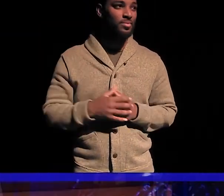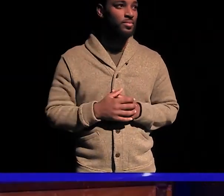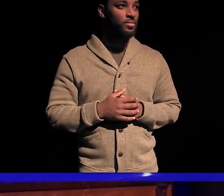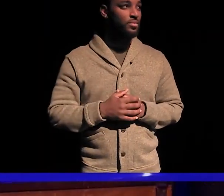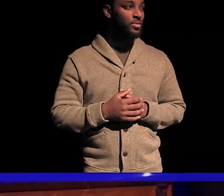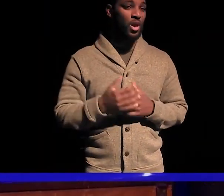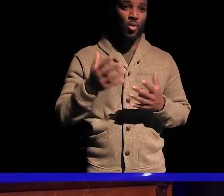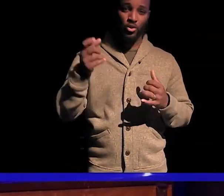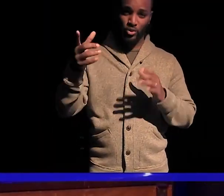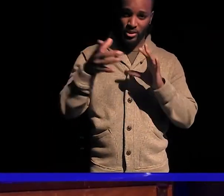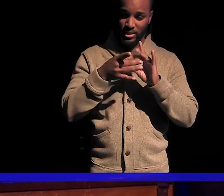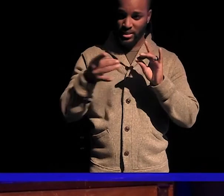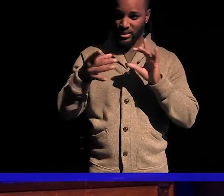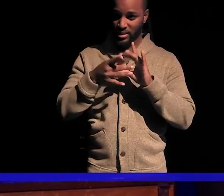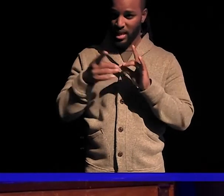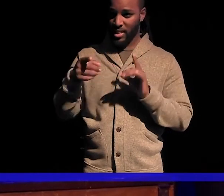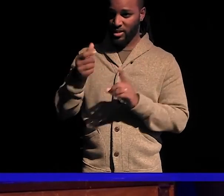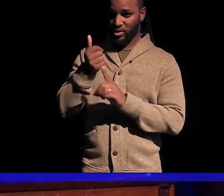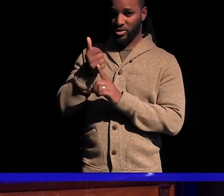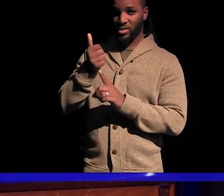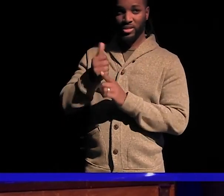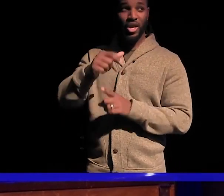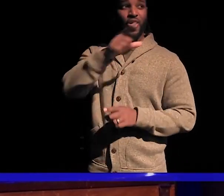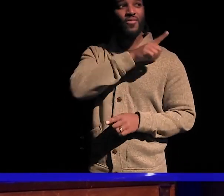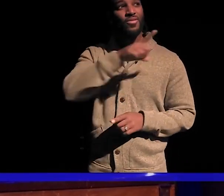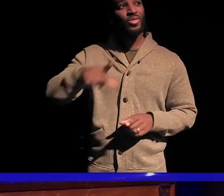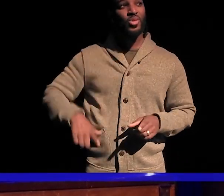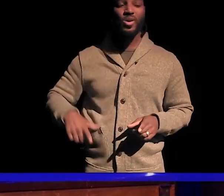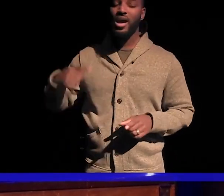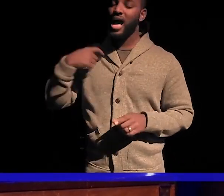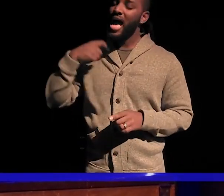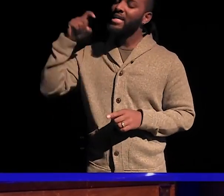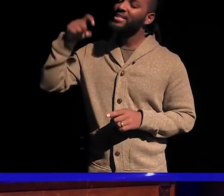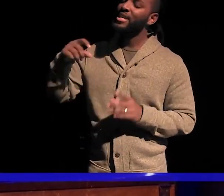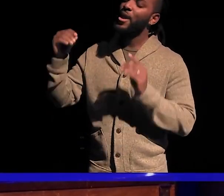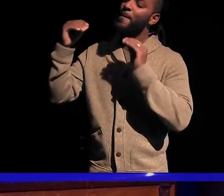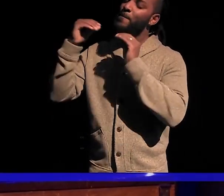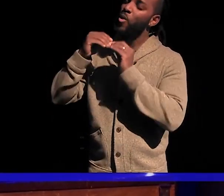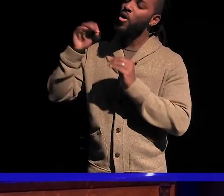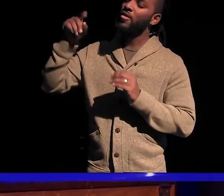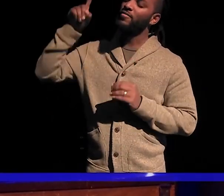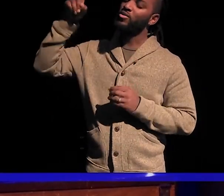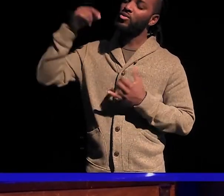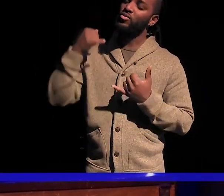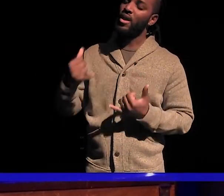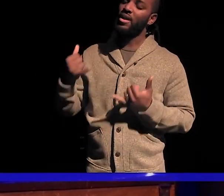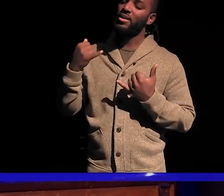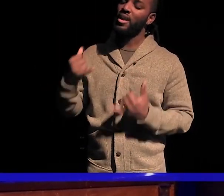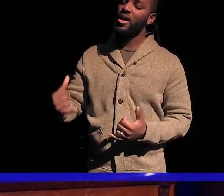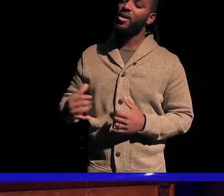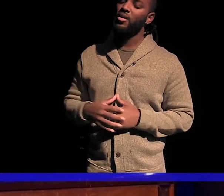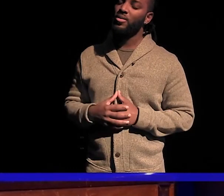I want you to say this to yourself. Lord, I need more of you right now.